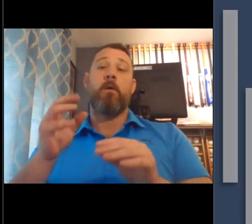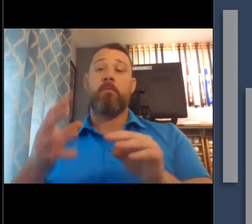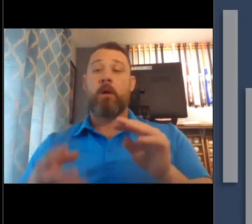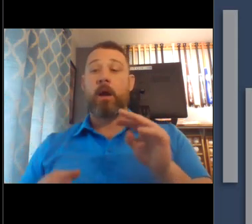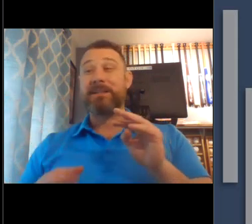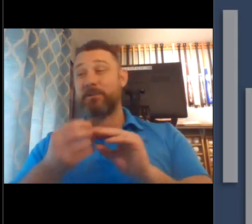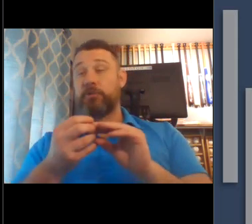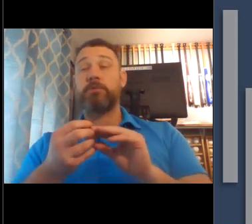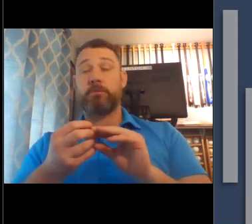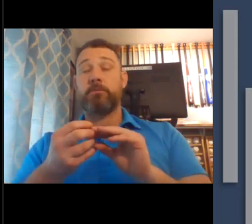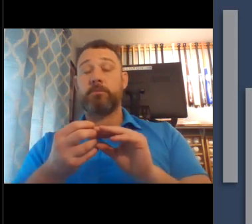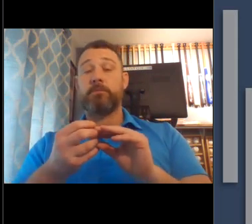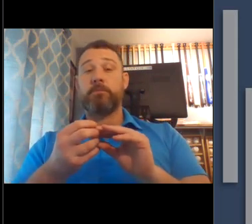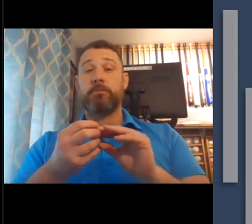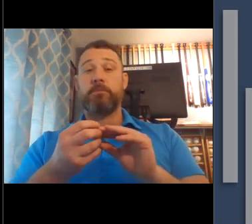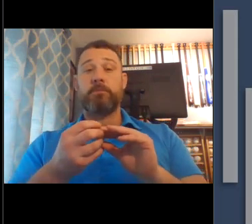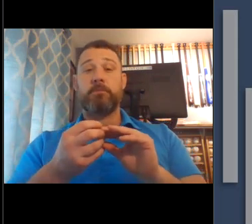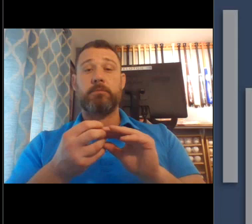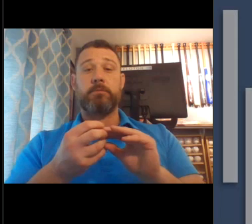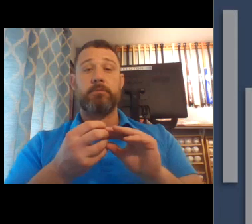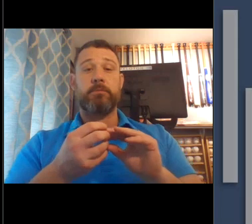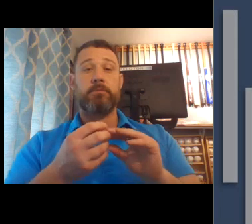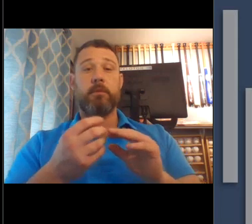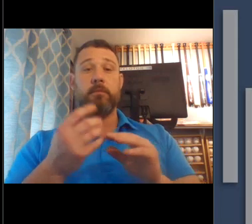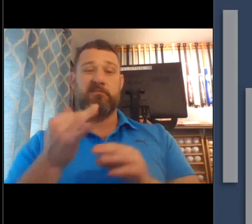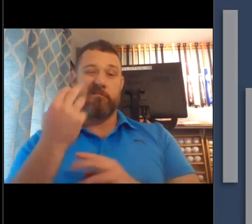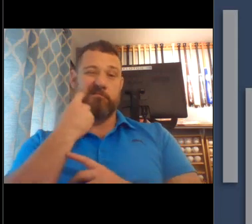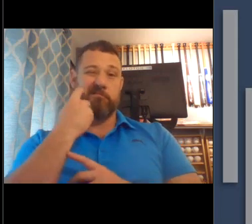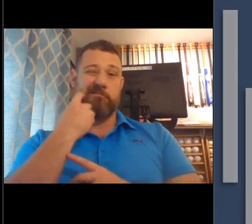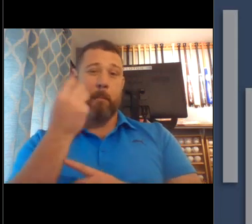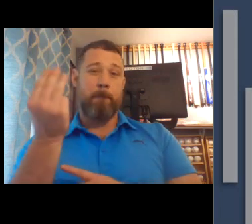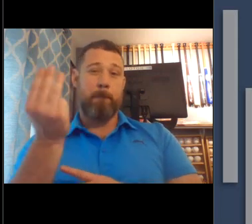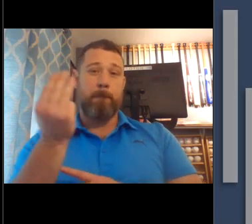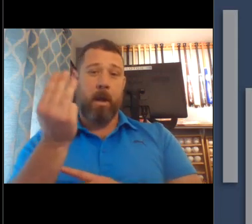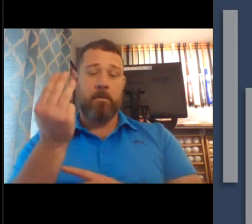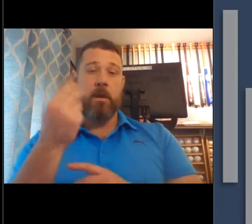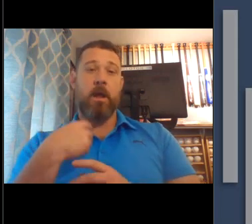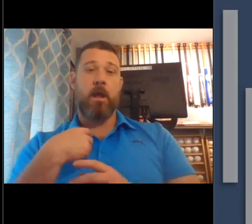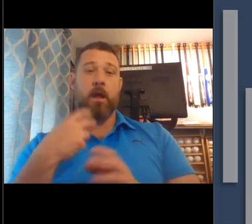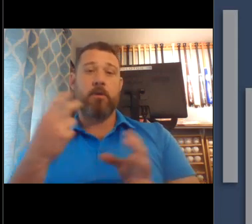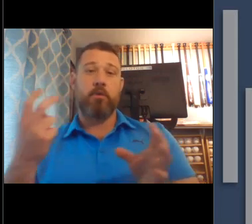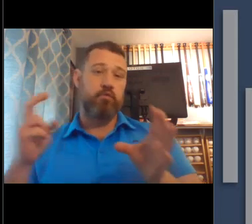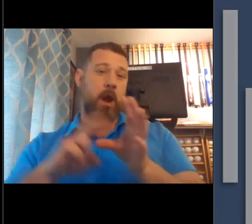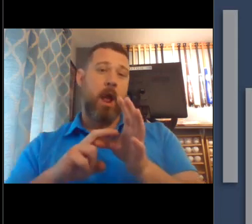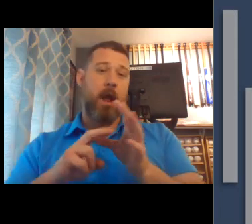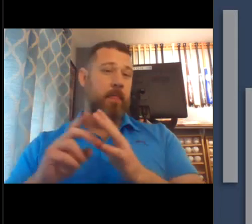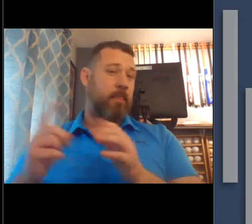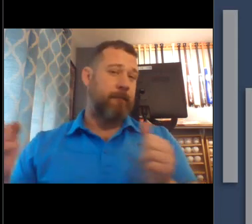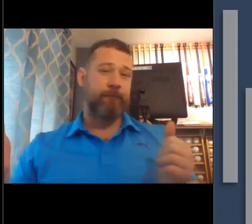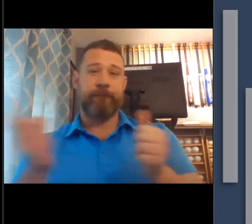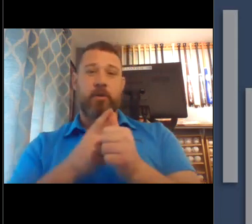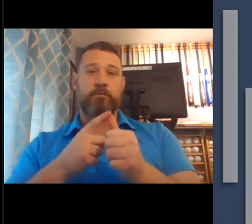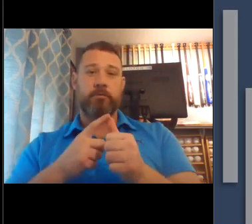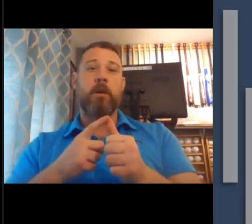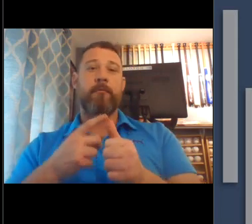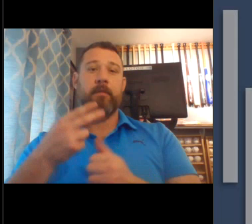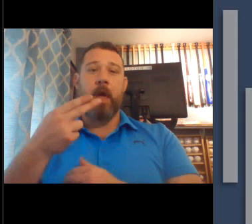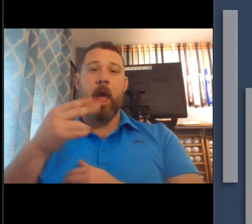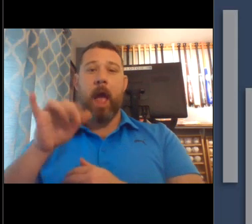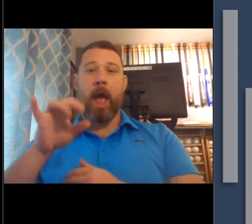along with that, just on Monday, I got to ride in the maiden voyage of the hydrogen